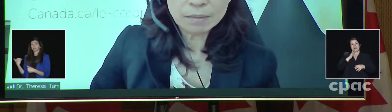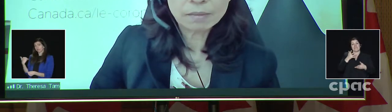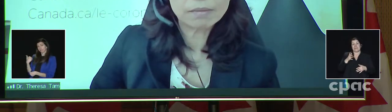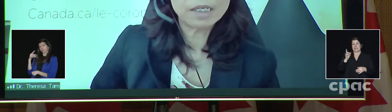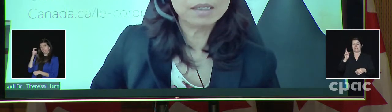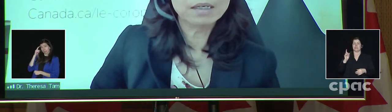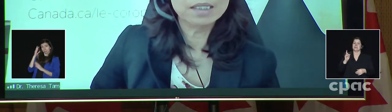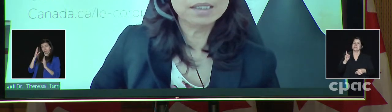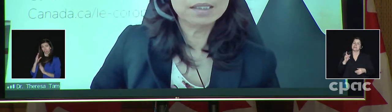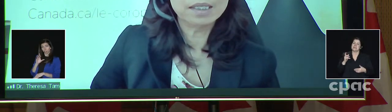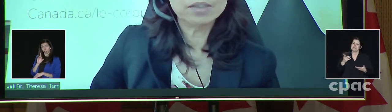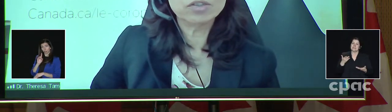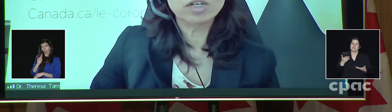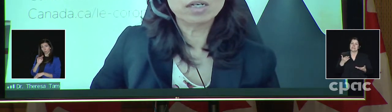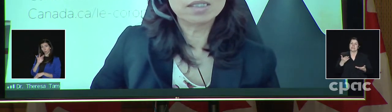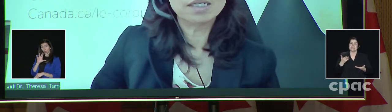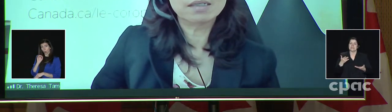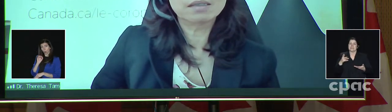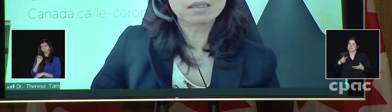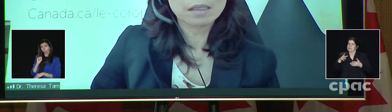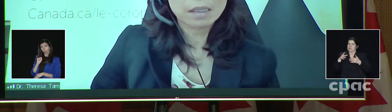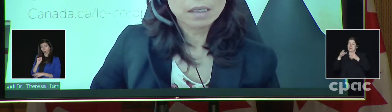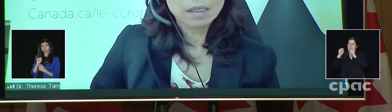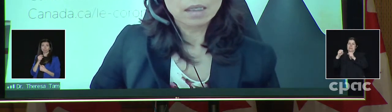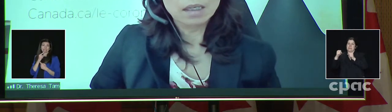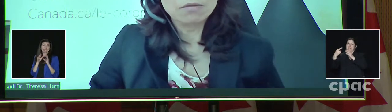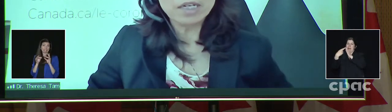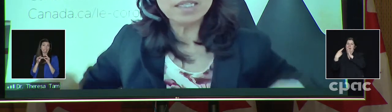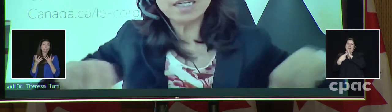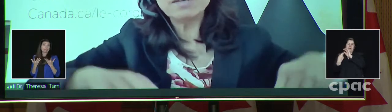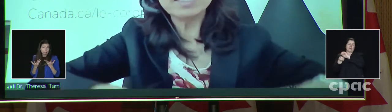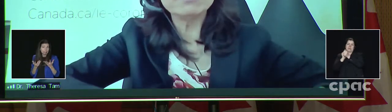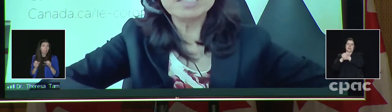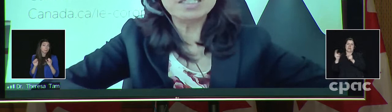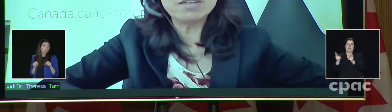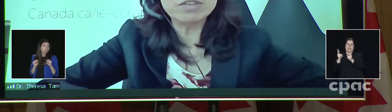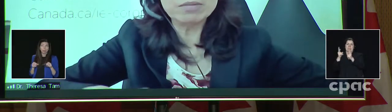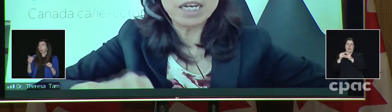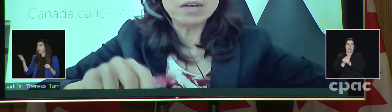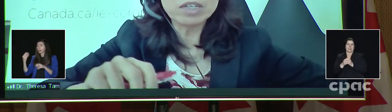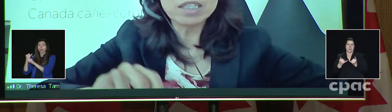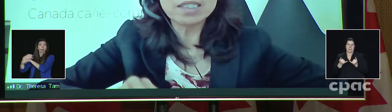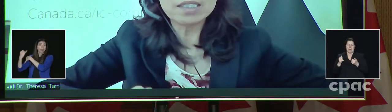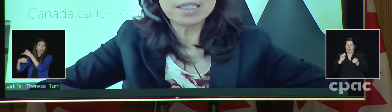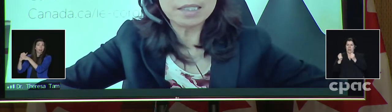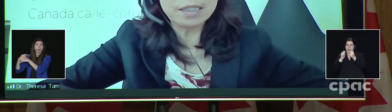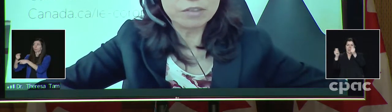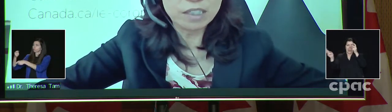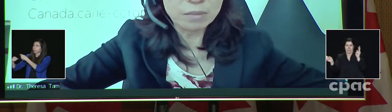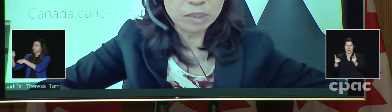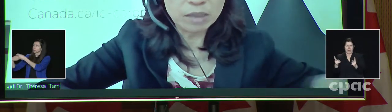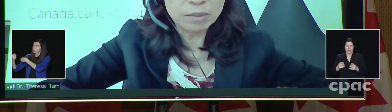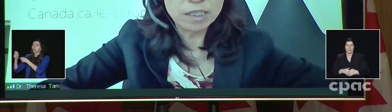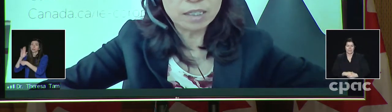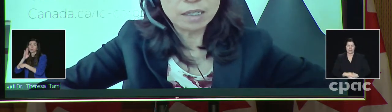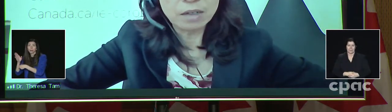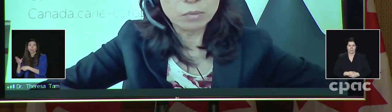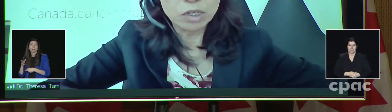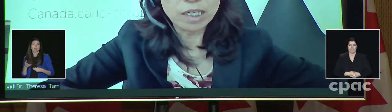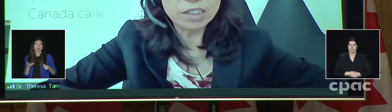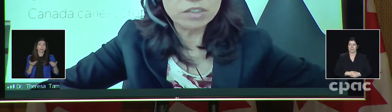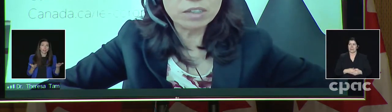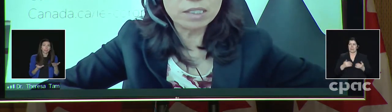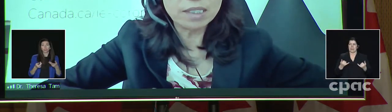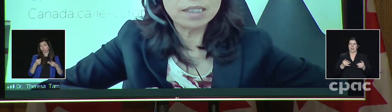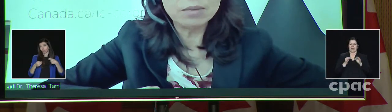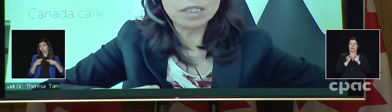rapidly in the international context. Right now, and every hour, there's a different number, but what